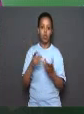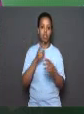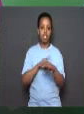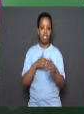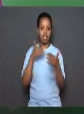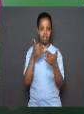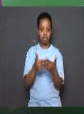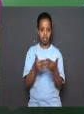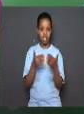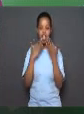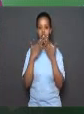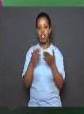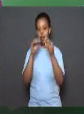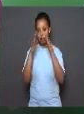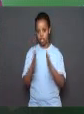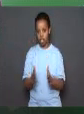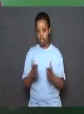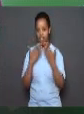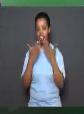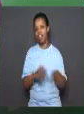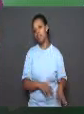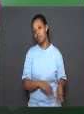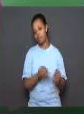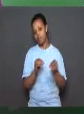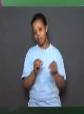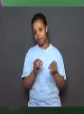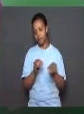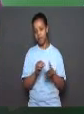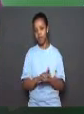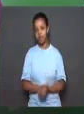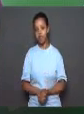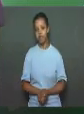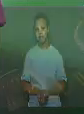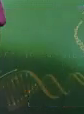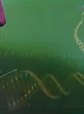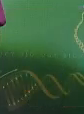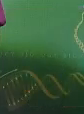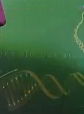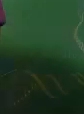lesson, thank you, teacher. Thank you, students.